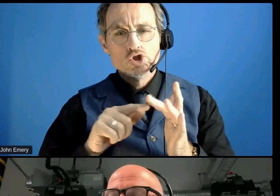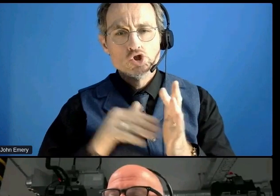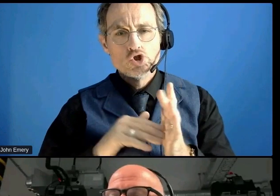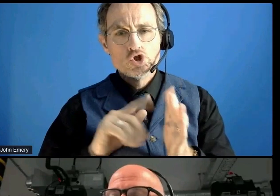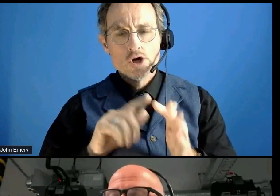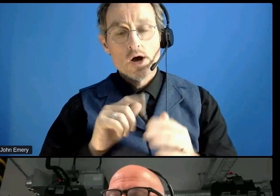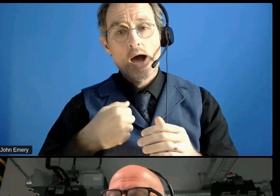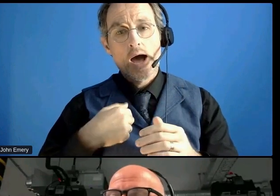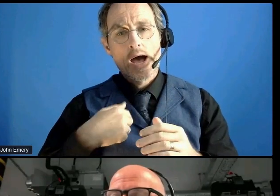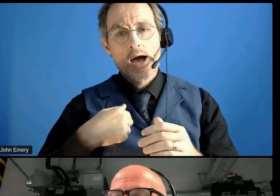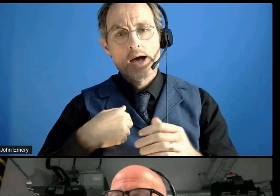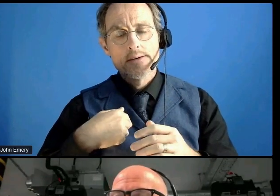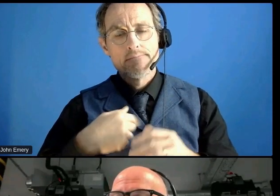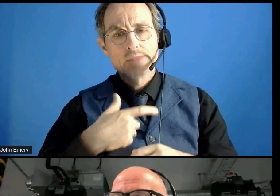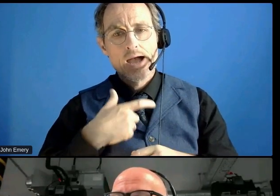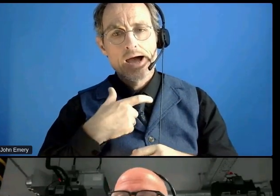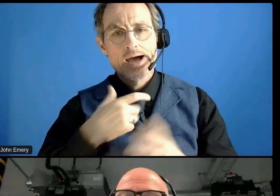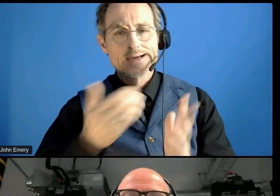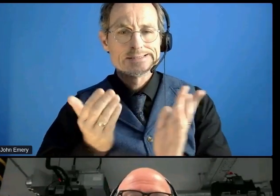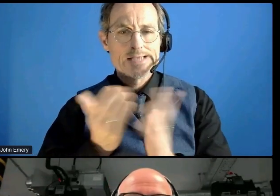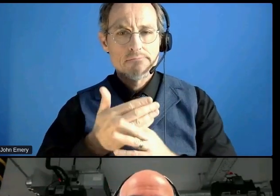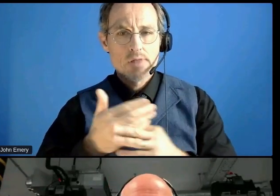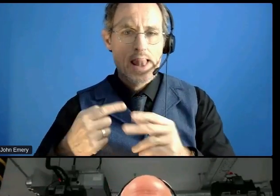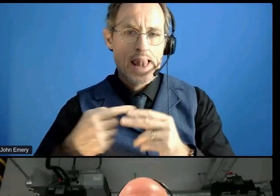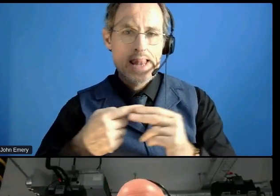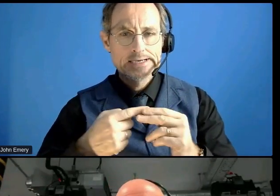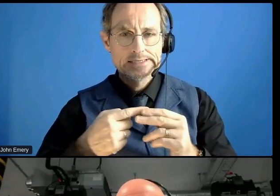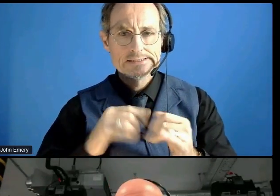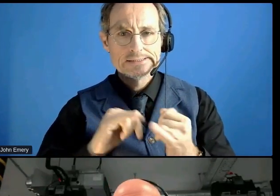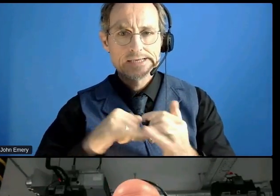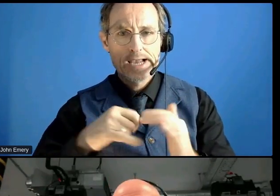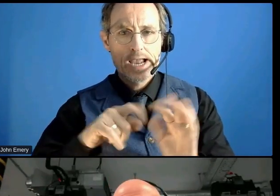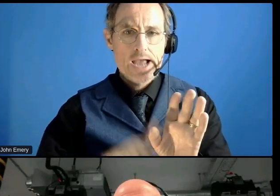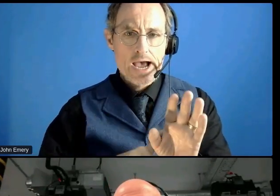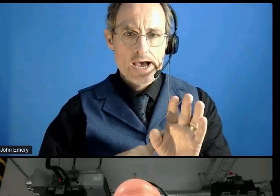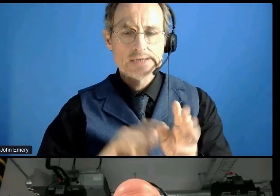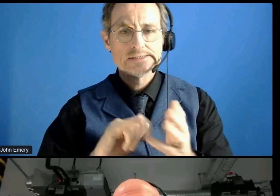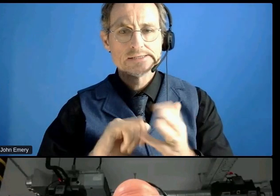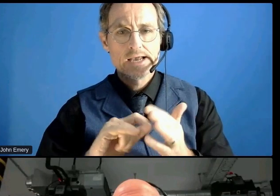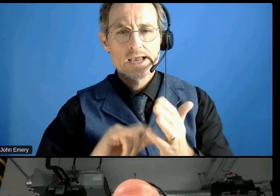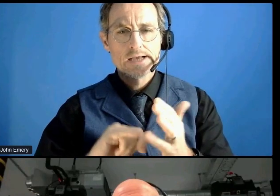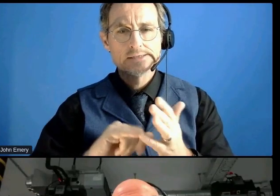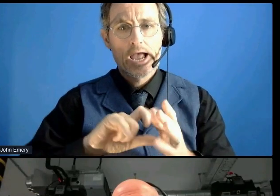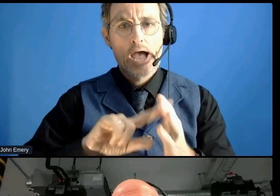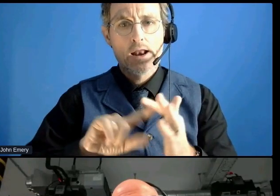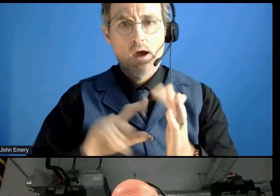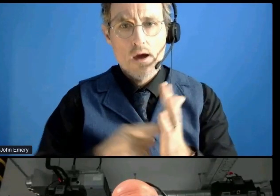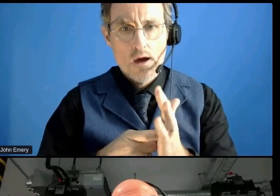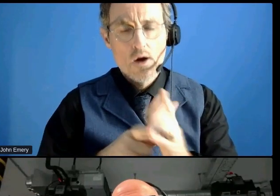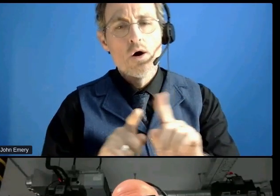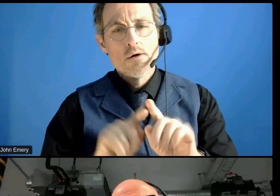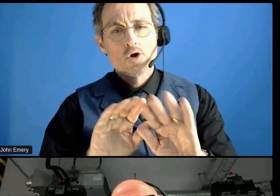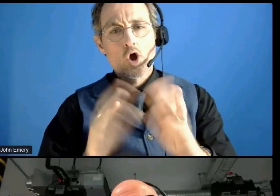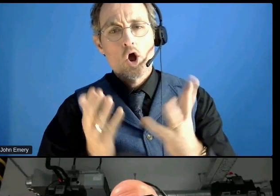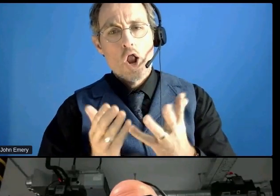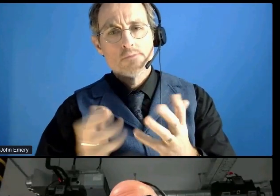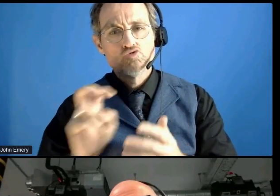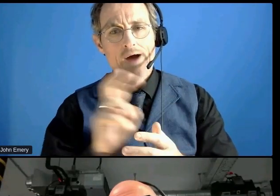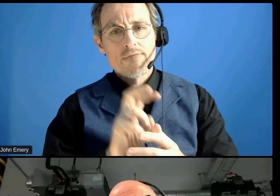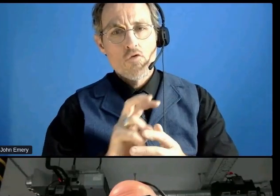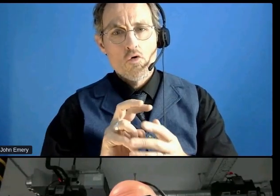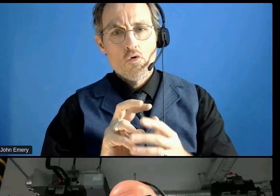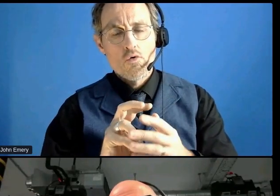not a good combination for when passion gets involved. So I think the multimodality of every journey